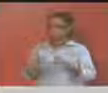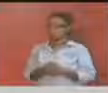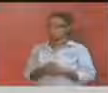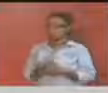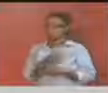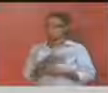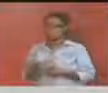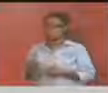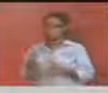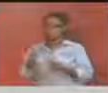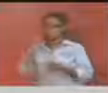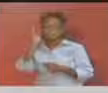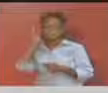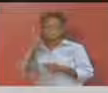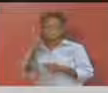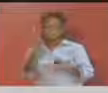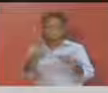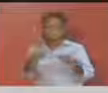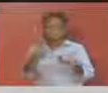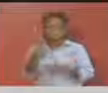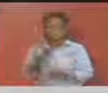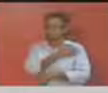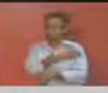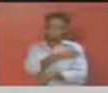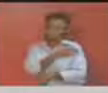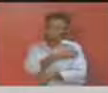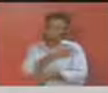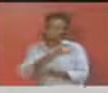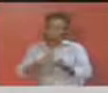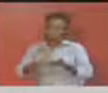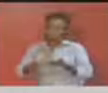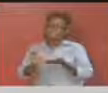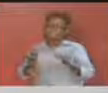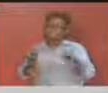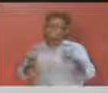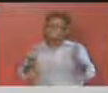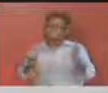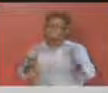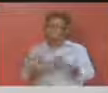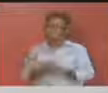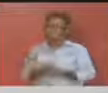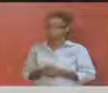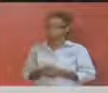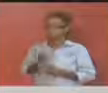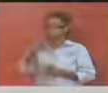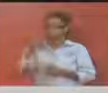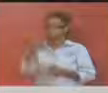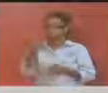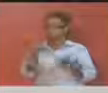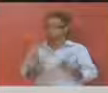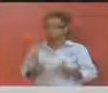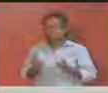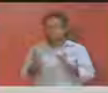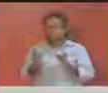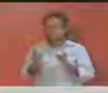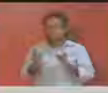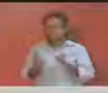million swabs. This is all in effect to put together a robust vaccination plan.